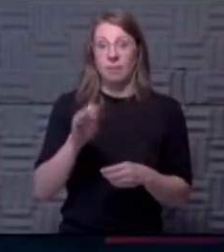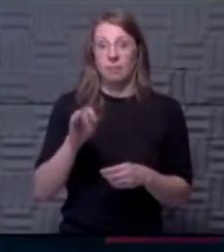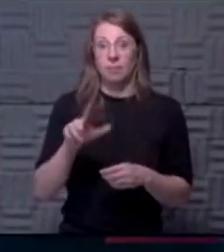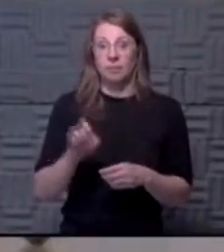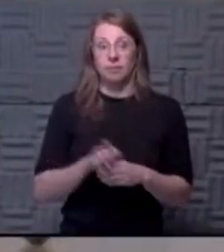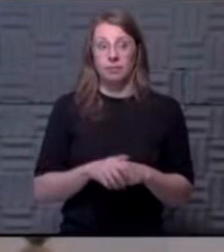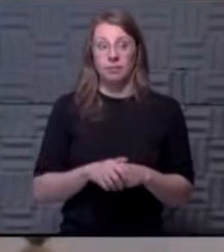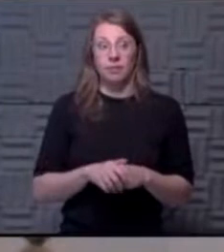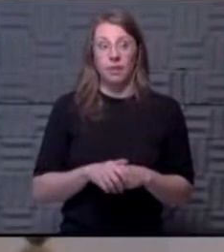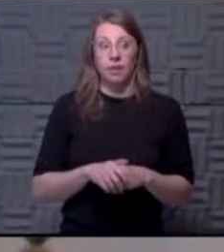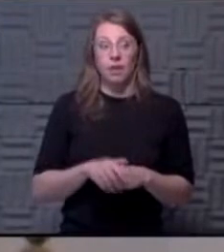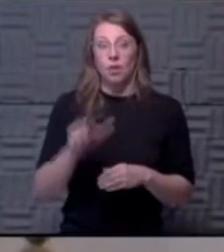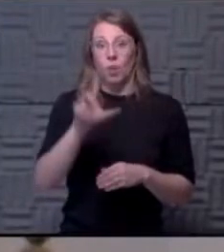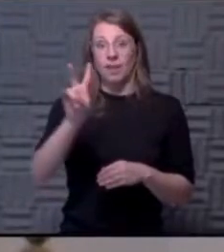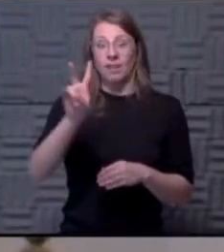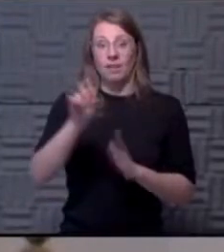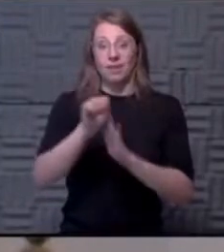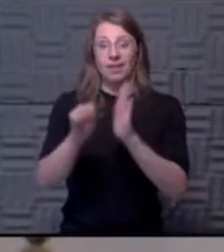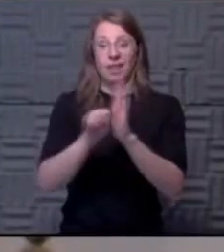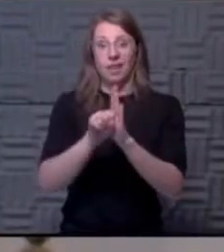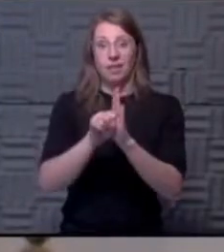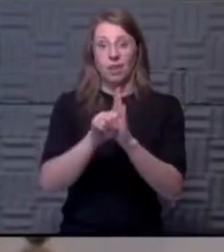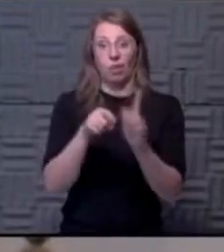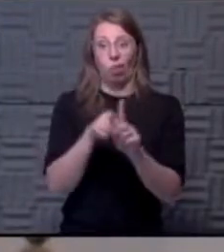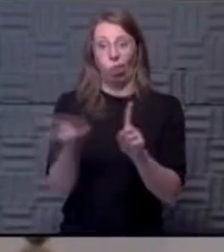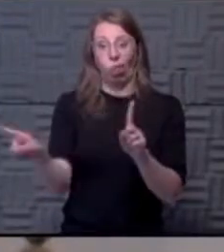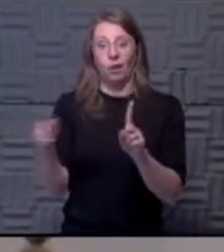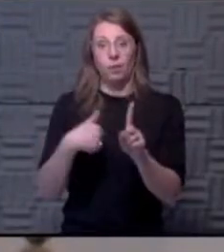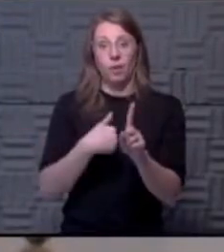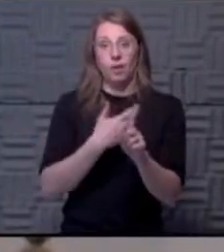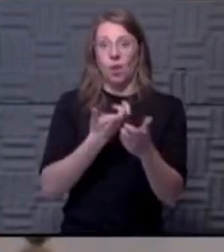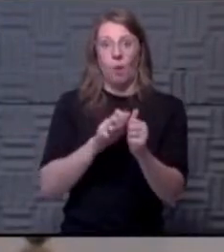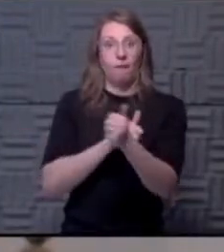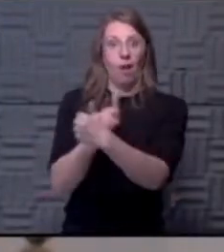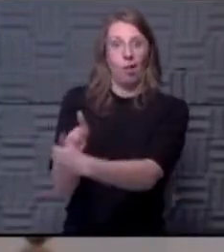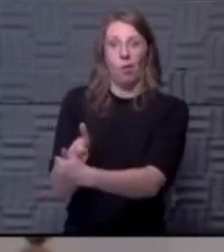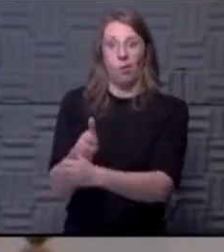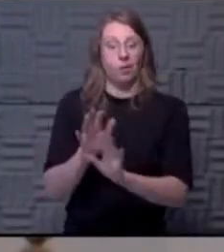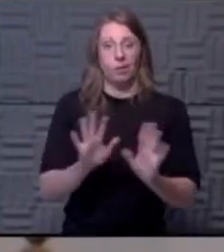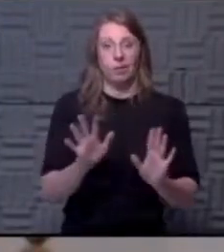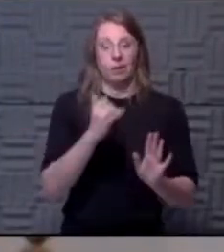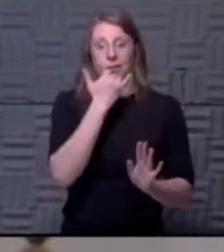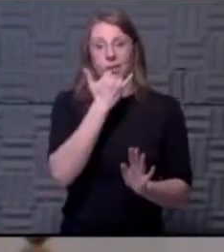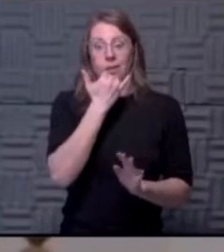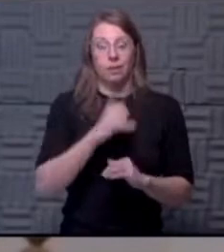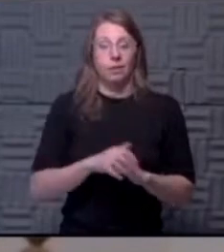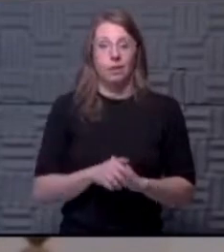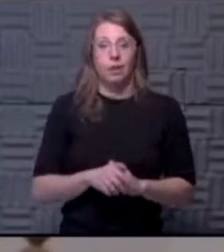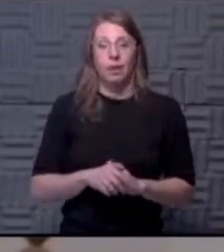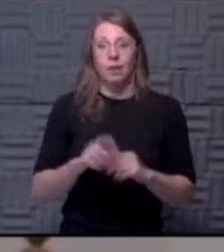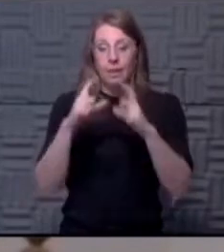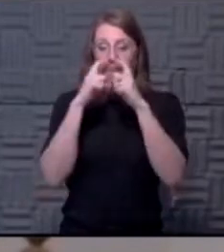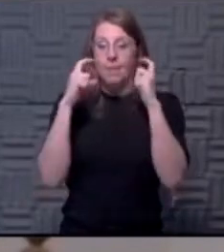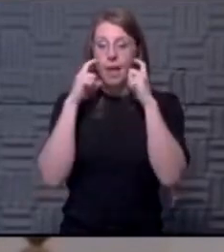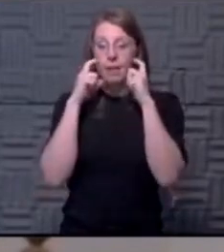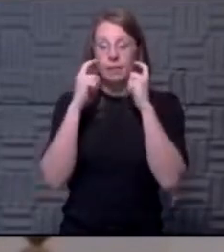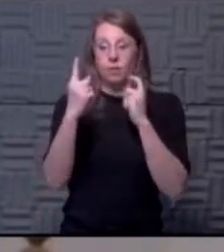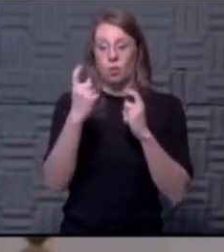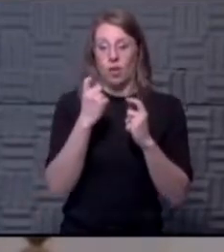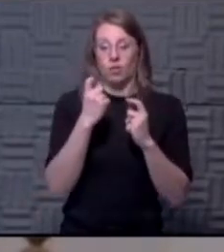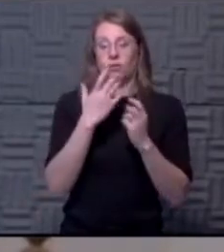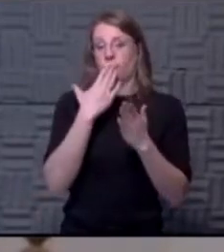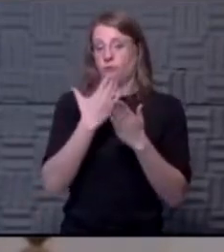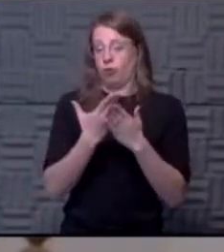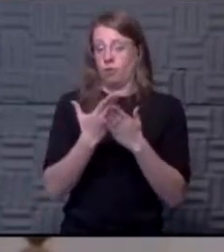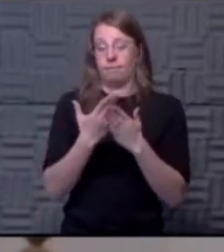And 27 states are going the wrong way, and we don't want to be one of them. So the mask question is a very pivotal one. Don't let your